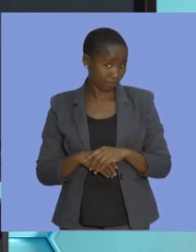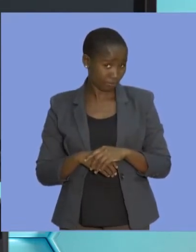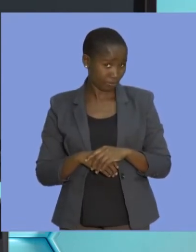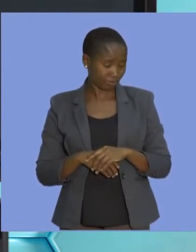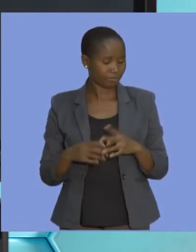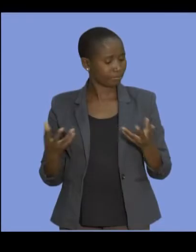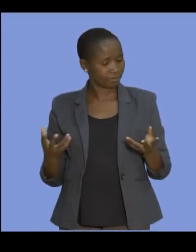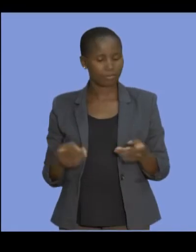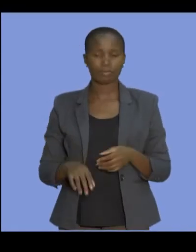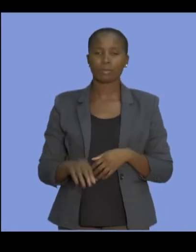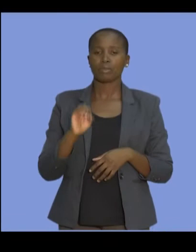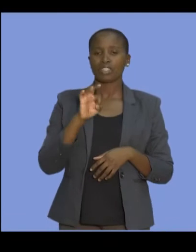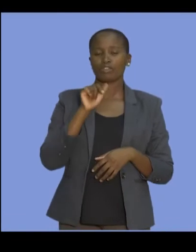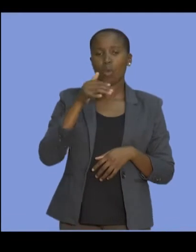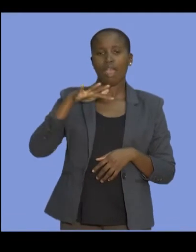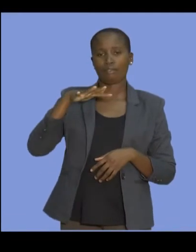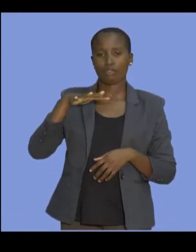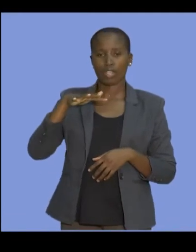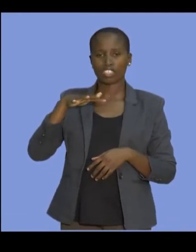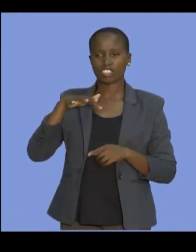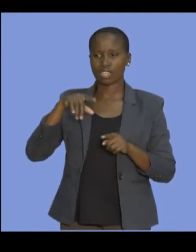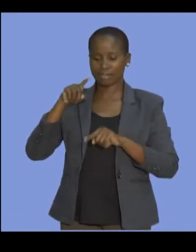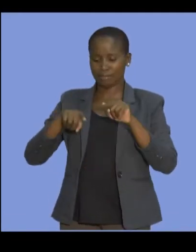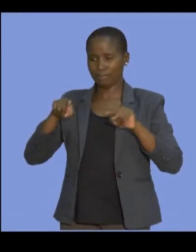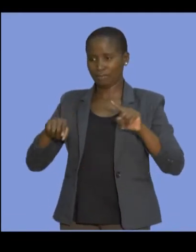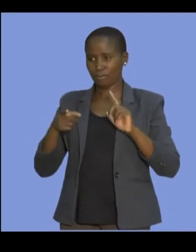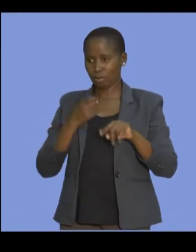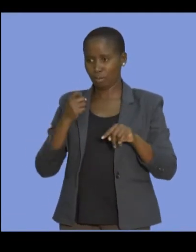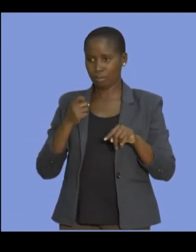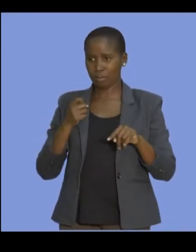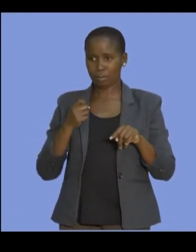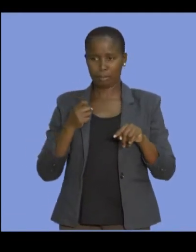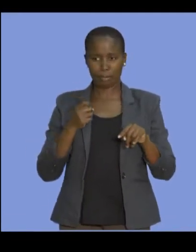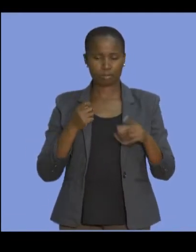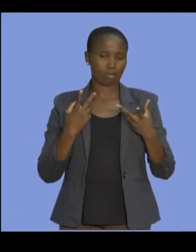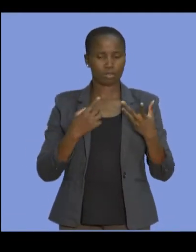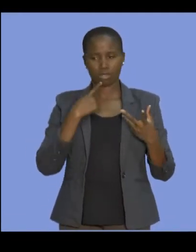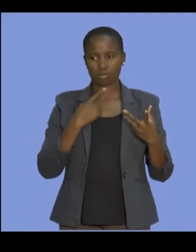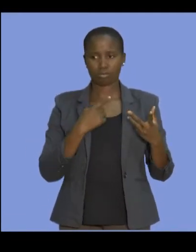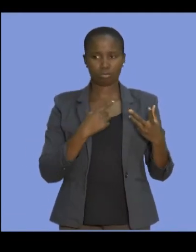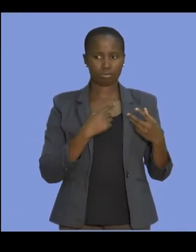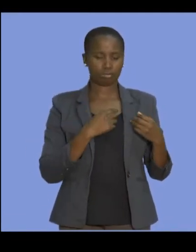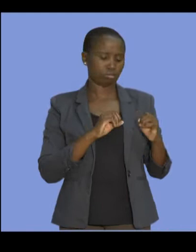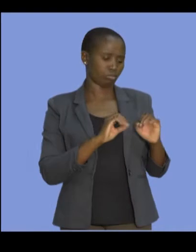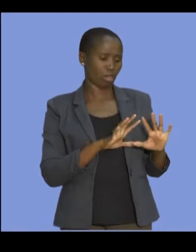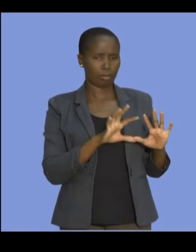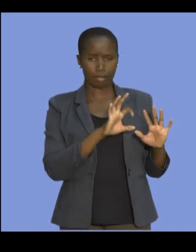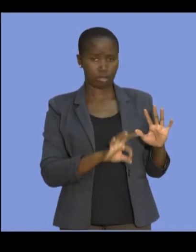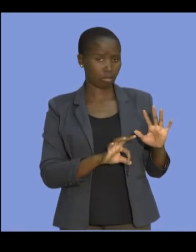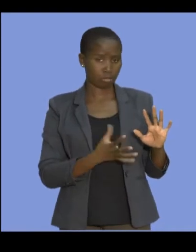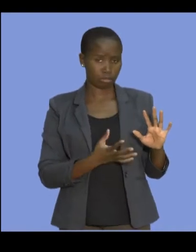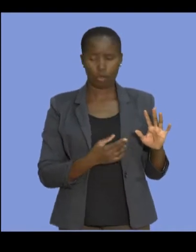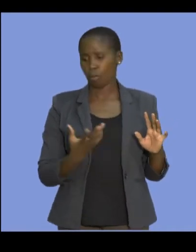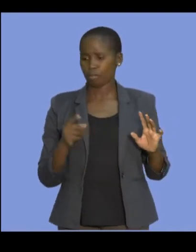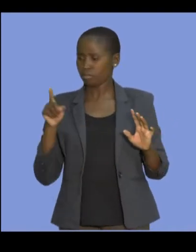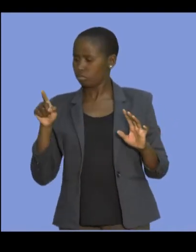What if the average deviation from this was 10%, and this